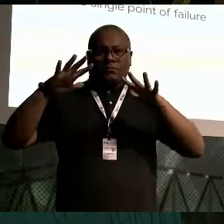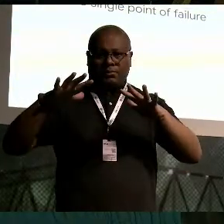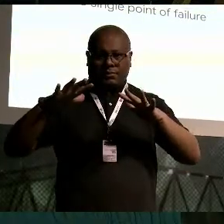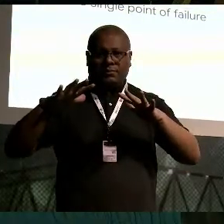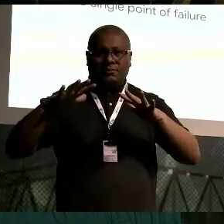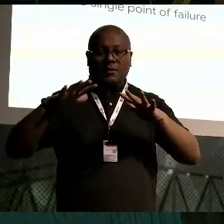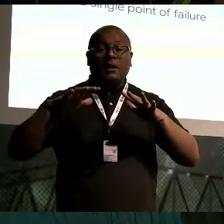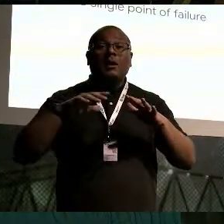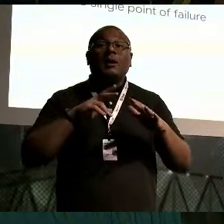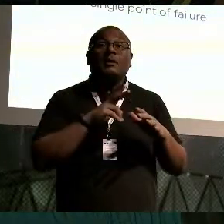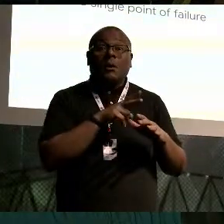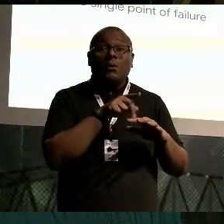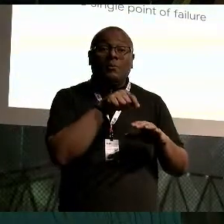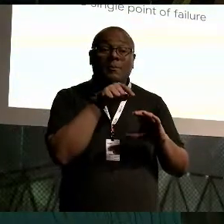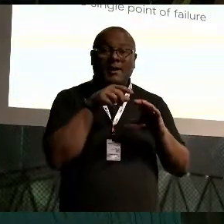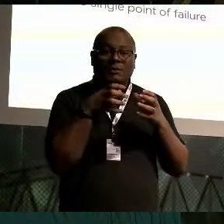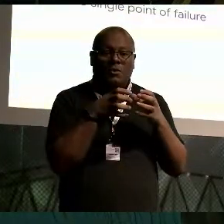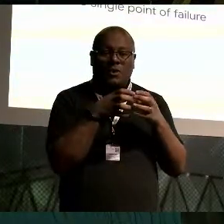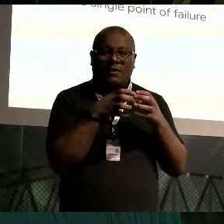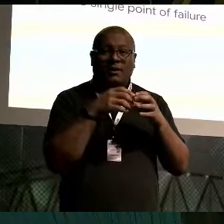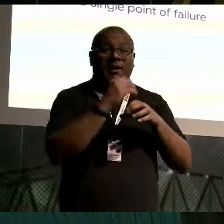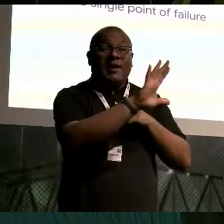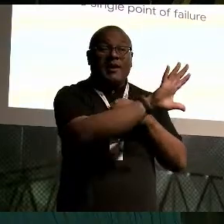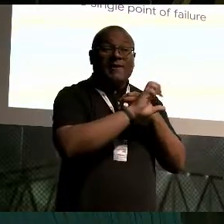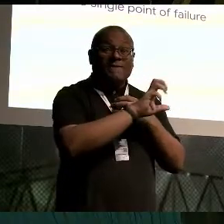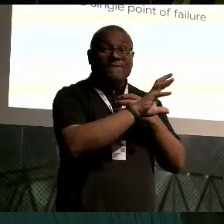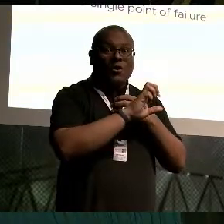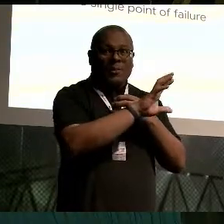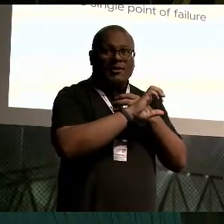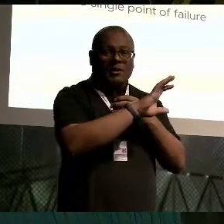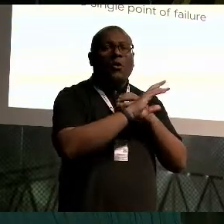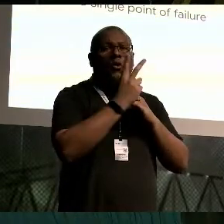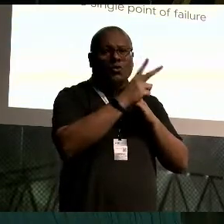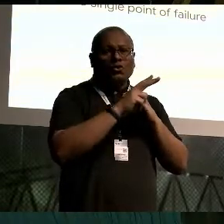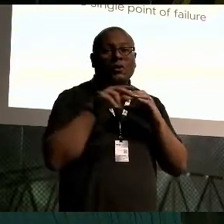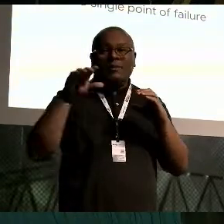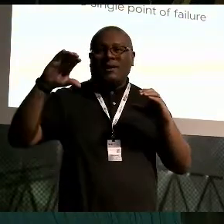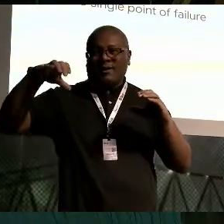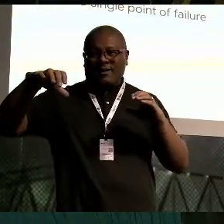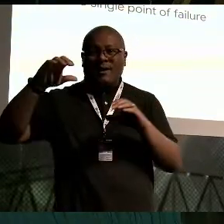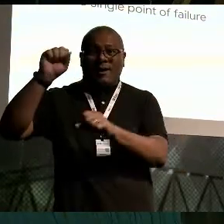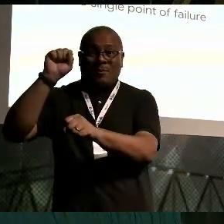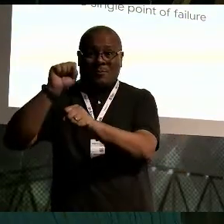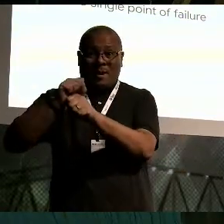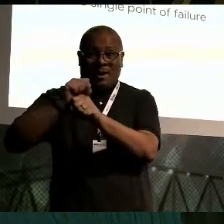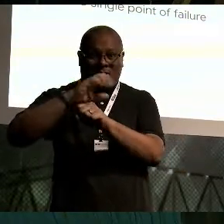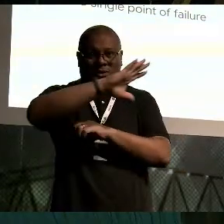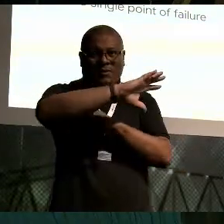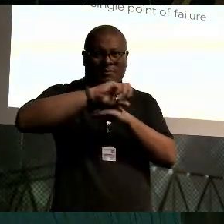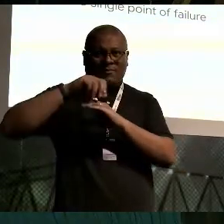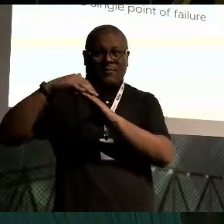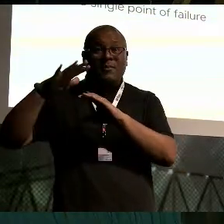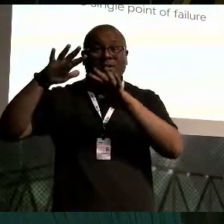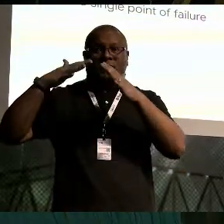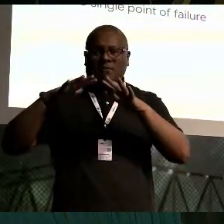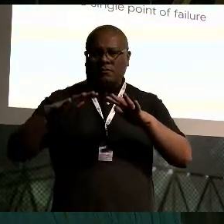services, they can still receive messages and they can still emit messages, right? And the service that's been